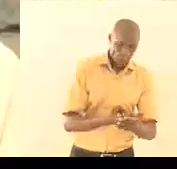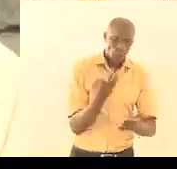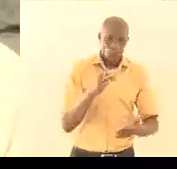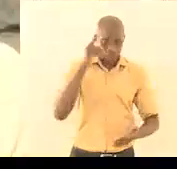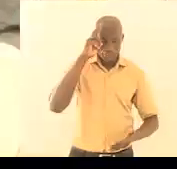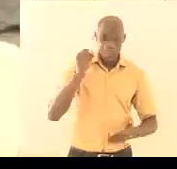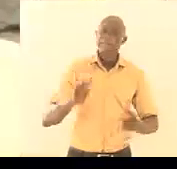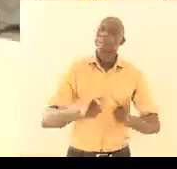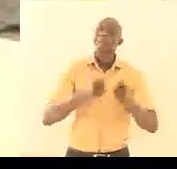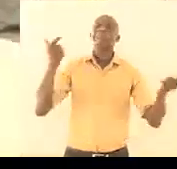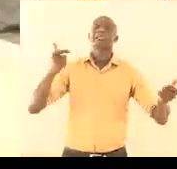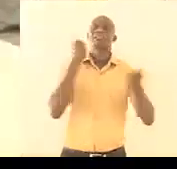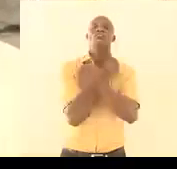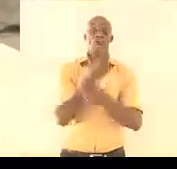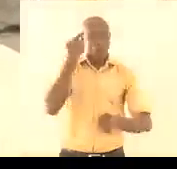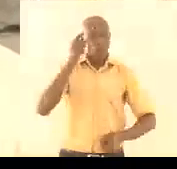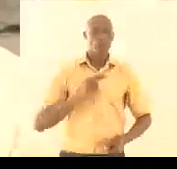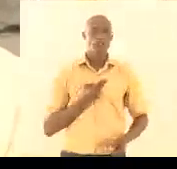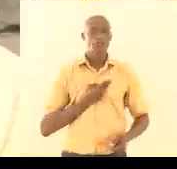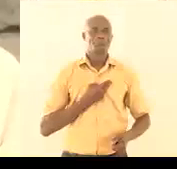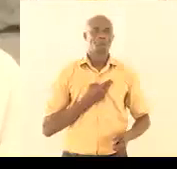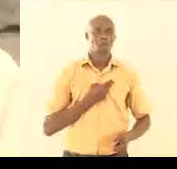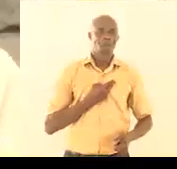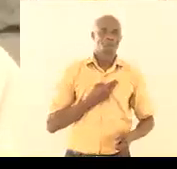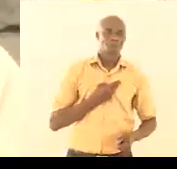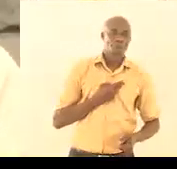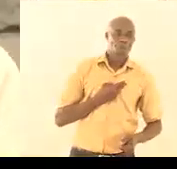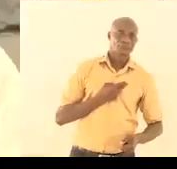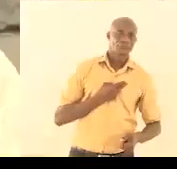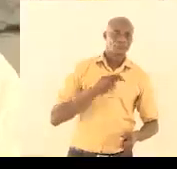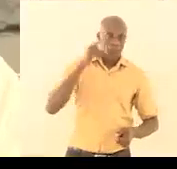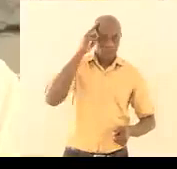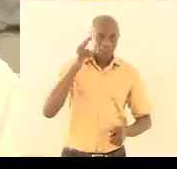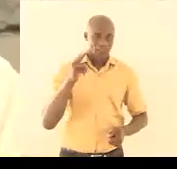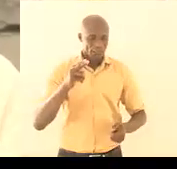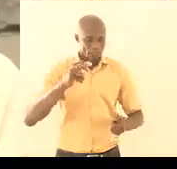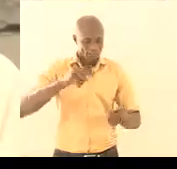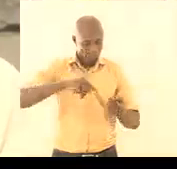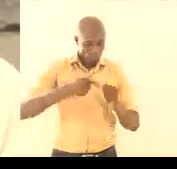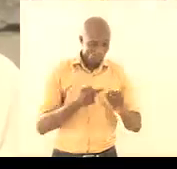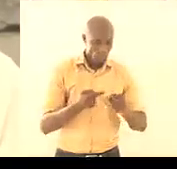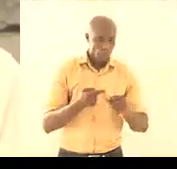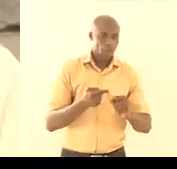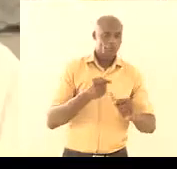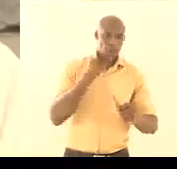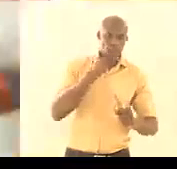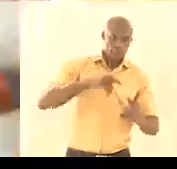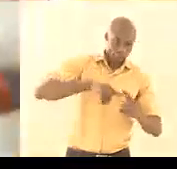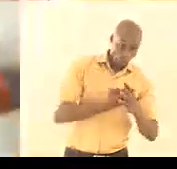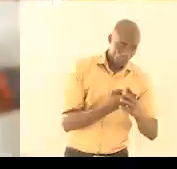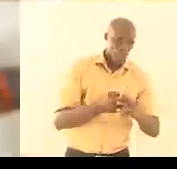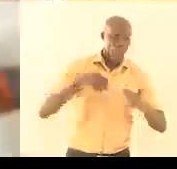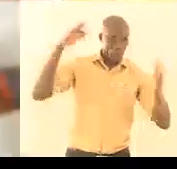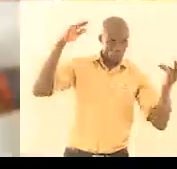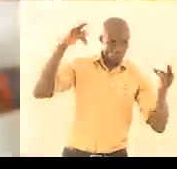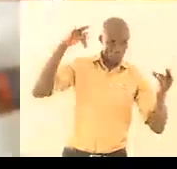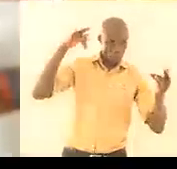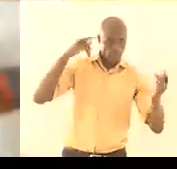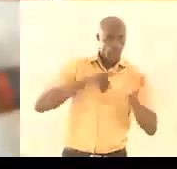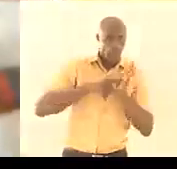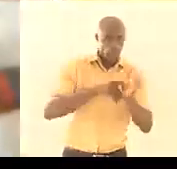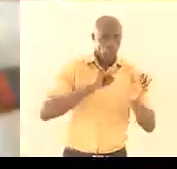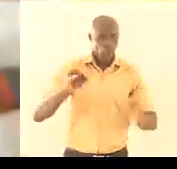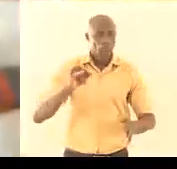us. Jesus' wounds are source of hope as we nurse our own wounds. Showing